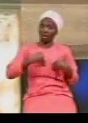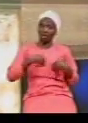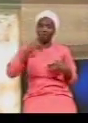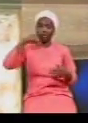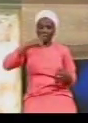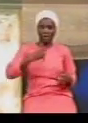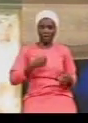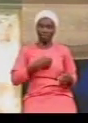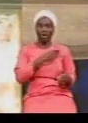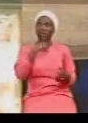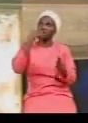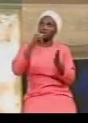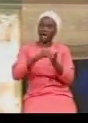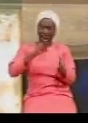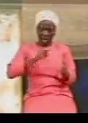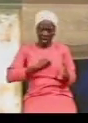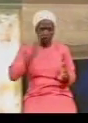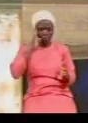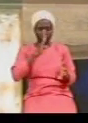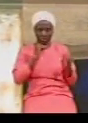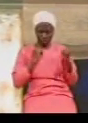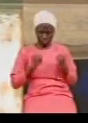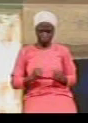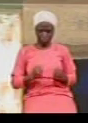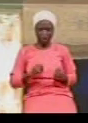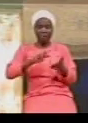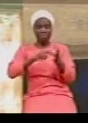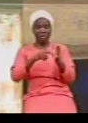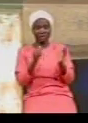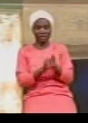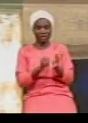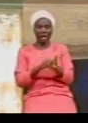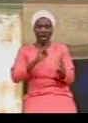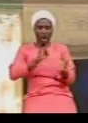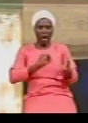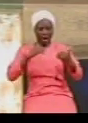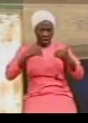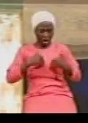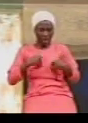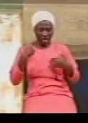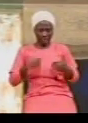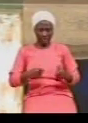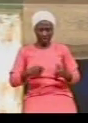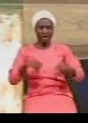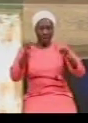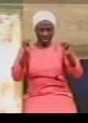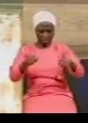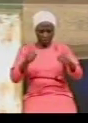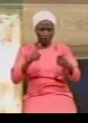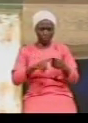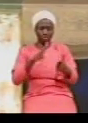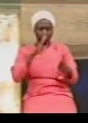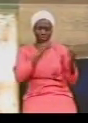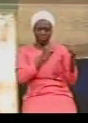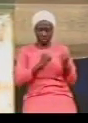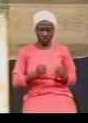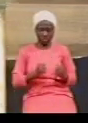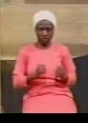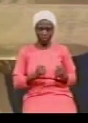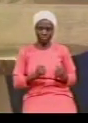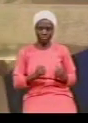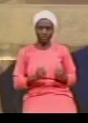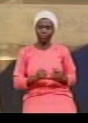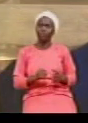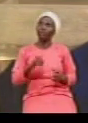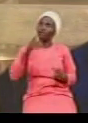said I should be strong, it means I have the wherewithal to be strong. You couldn't command me